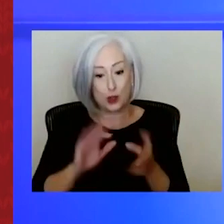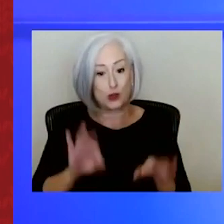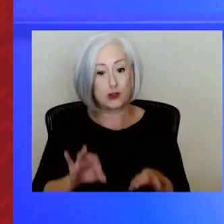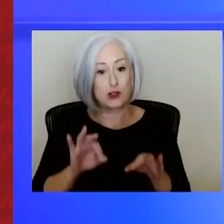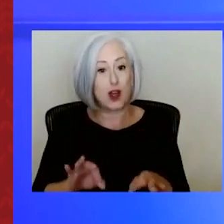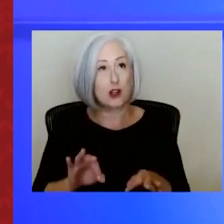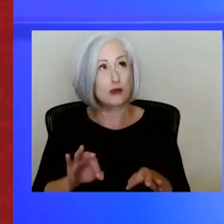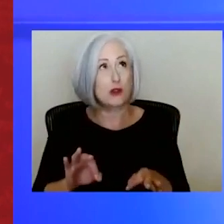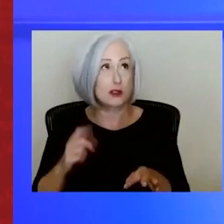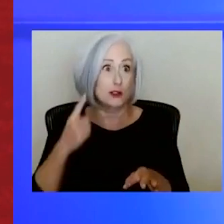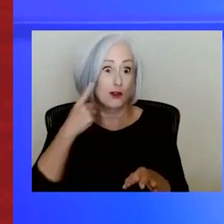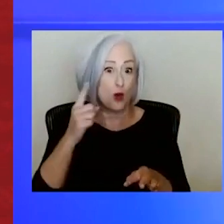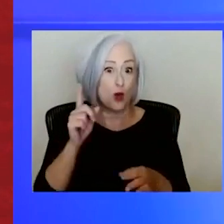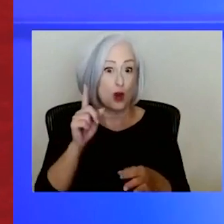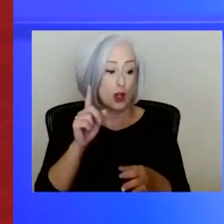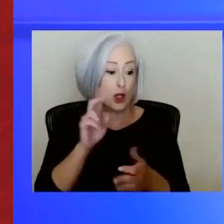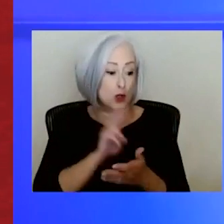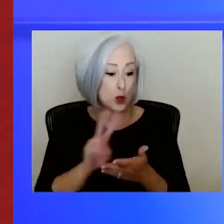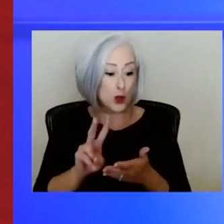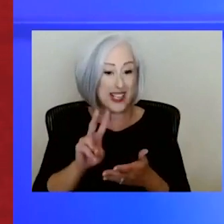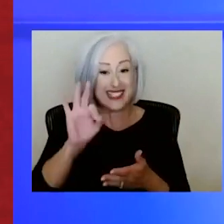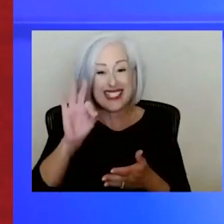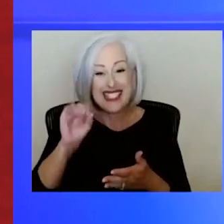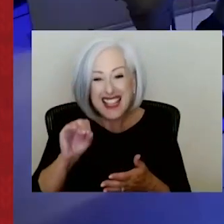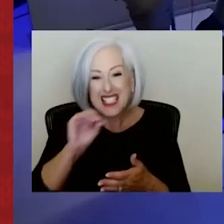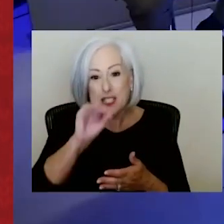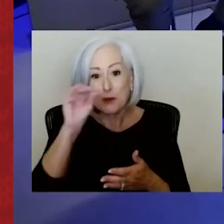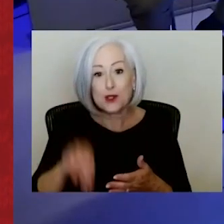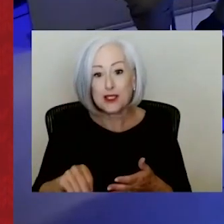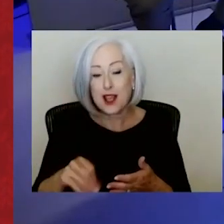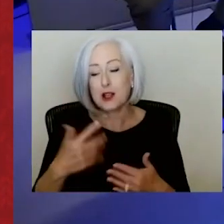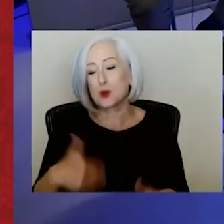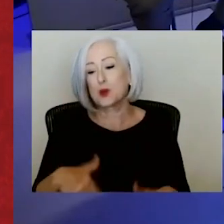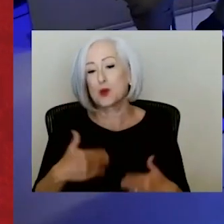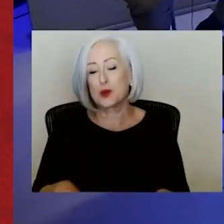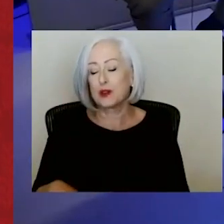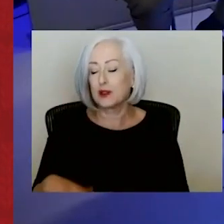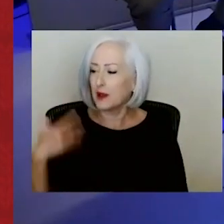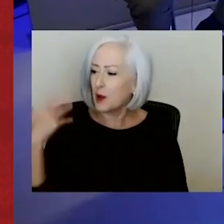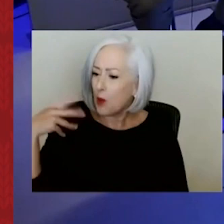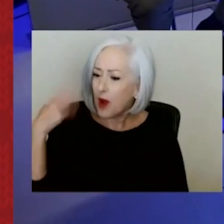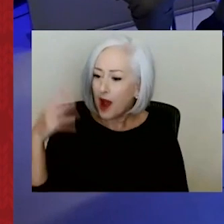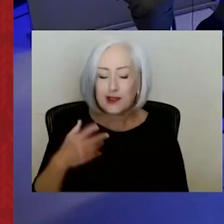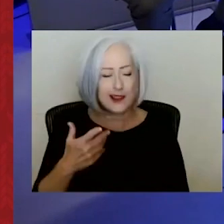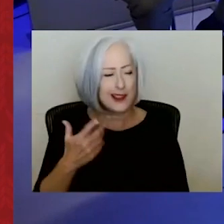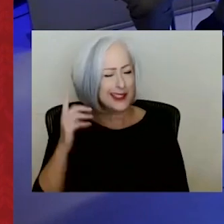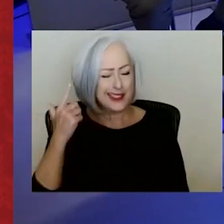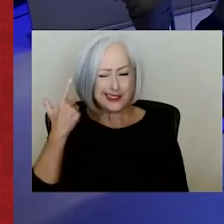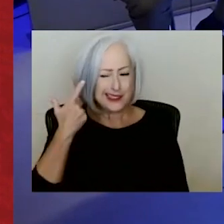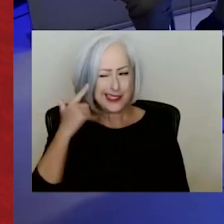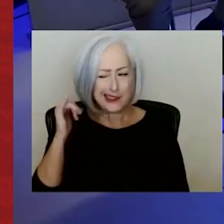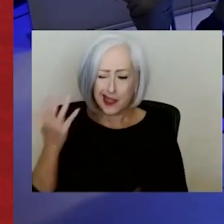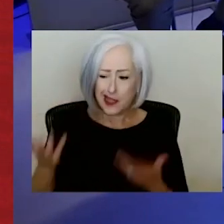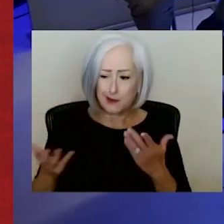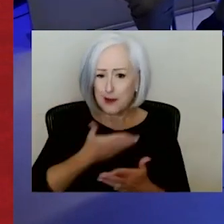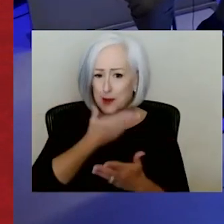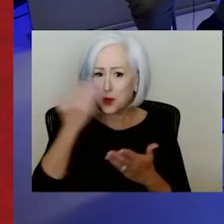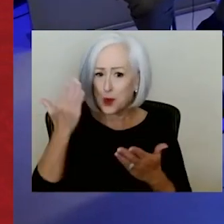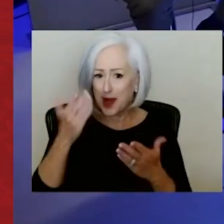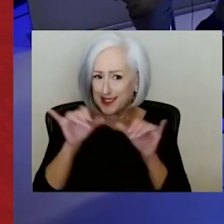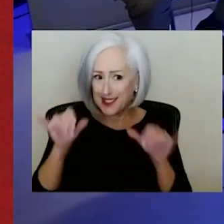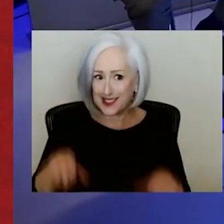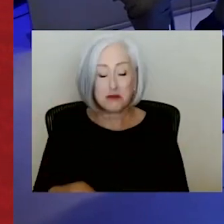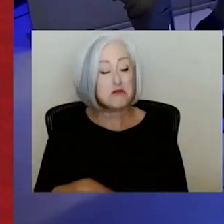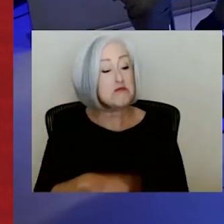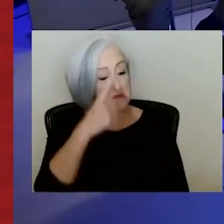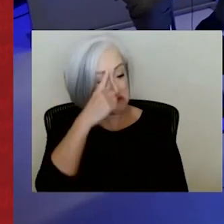weeks by 90%, which is pretty remarkable. That's crazy. It makes you think there was a little waste in it. You think there was some waste in the system? I definitely think there was some waste. I think a lot